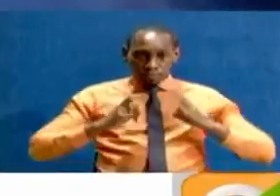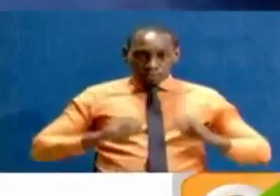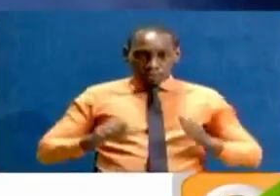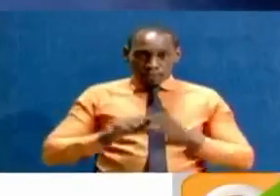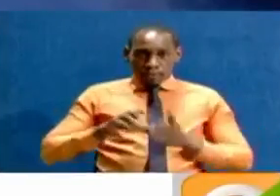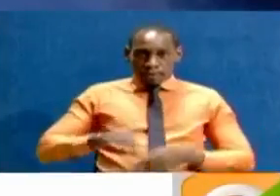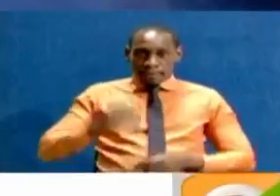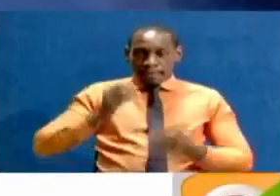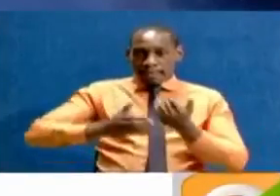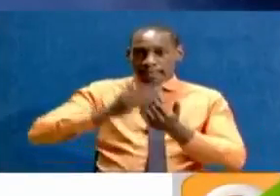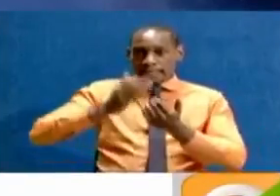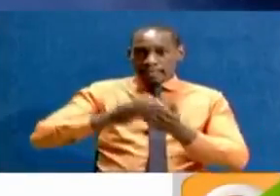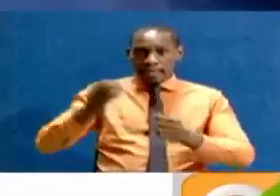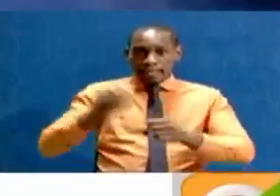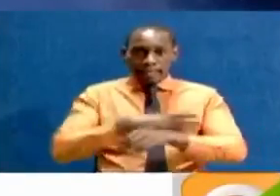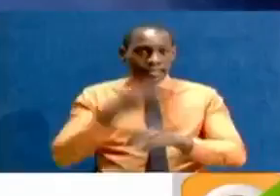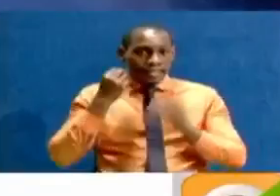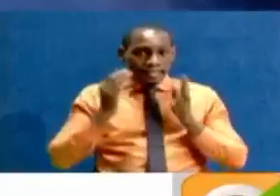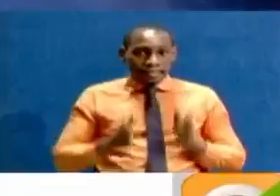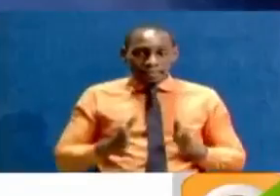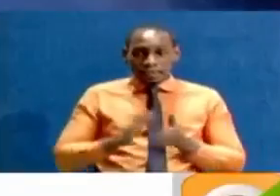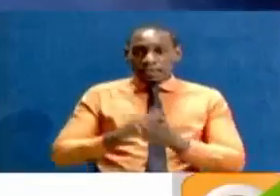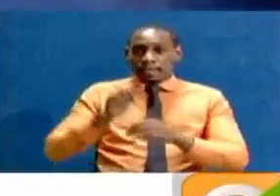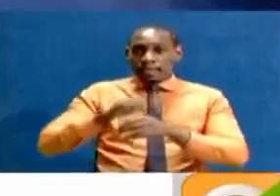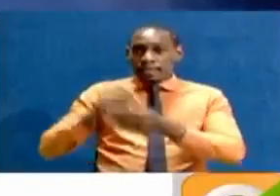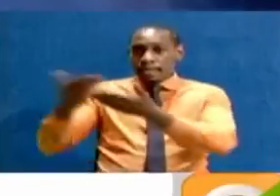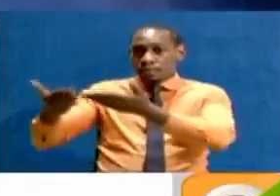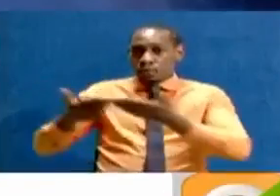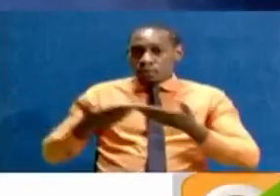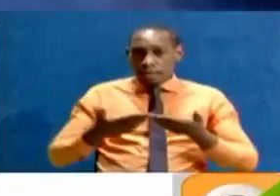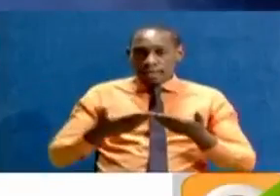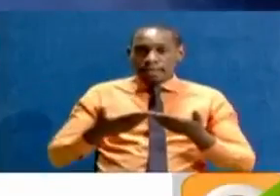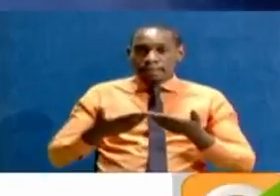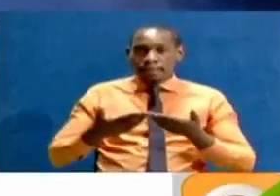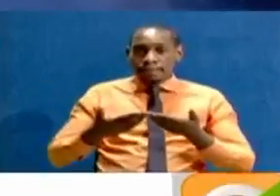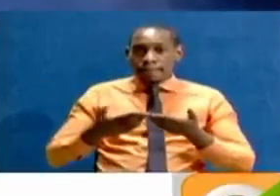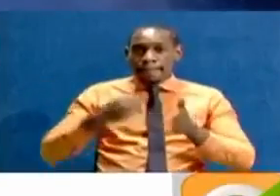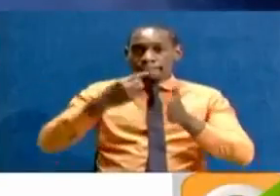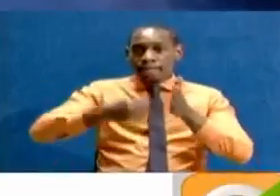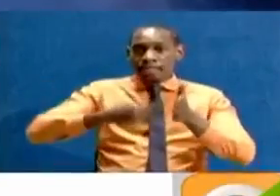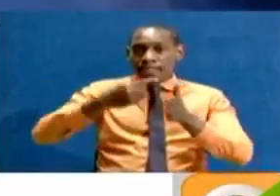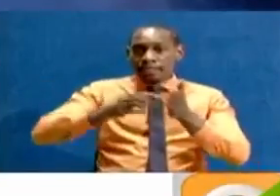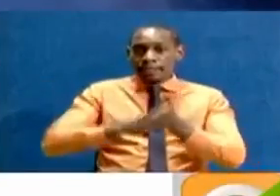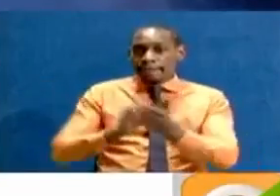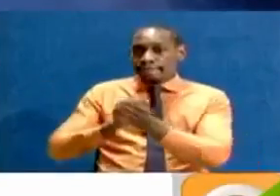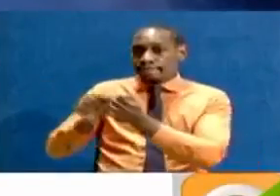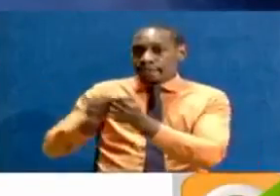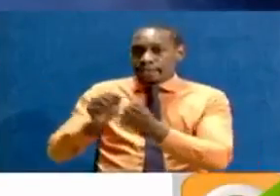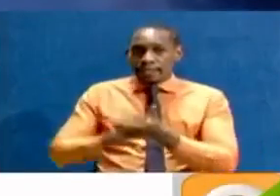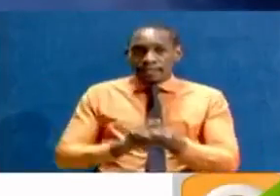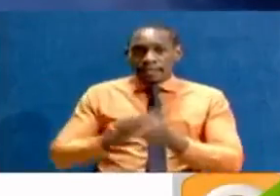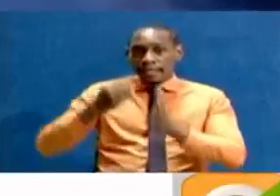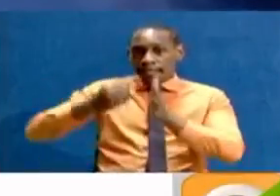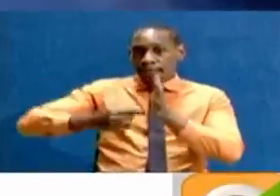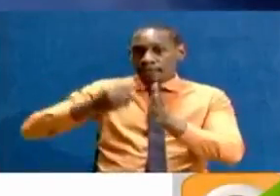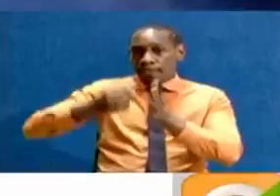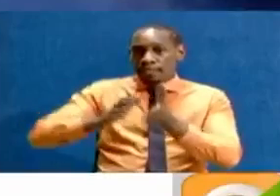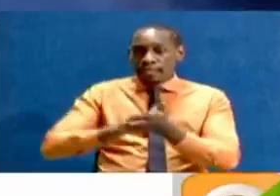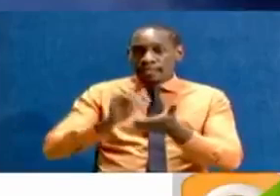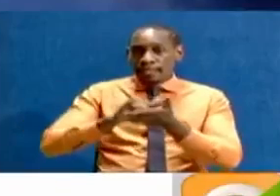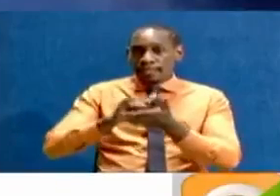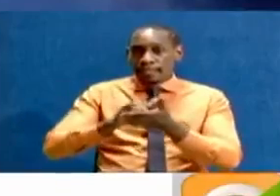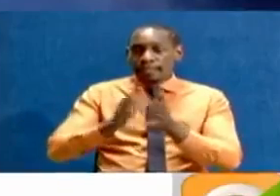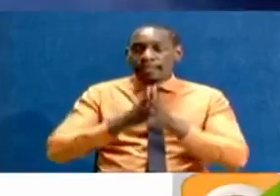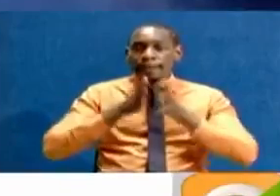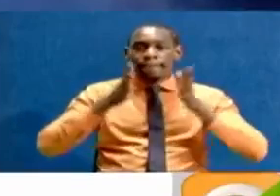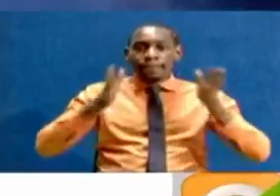diagnosis and treatment of cancer patients after it received the cyclotron machine on Friday. The machine, said to